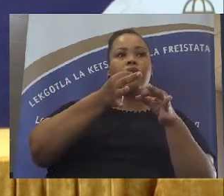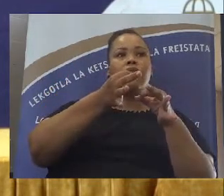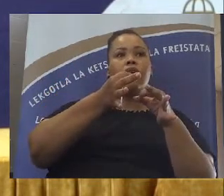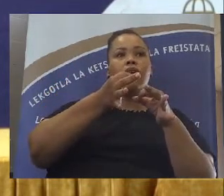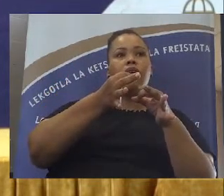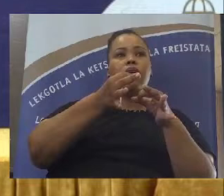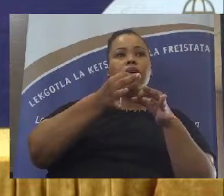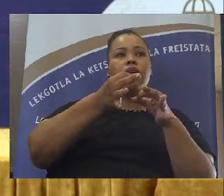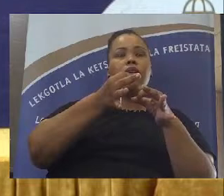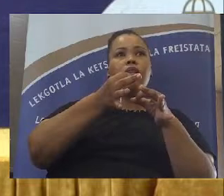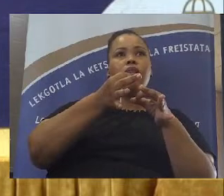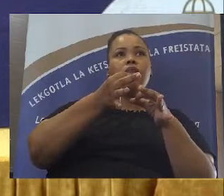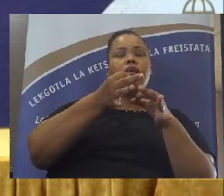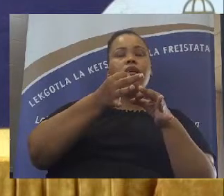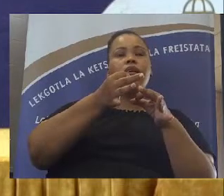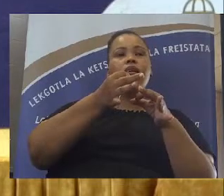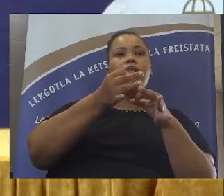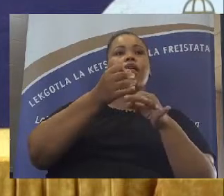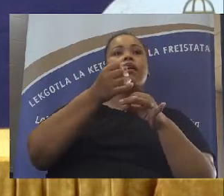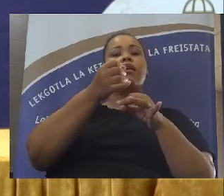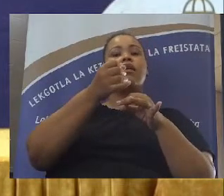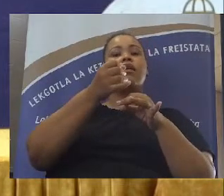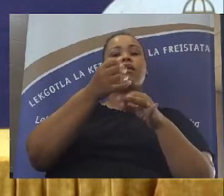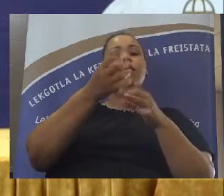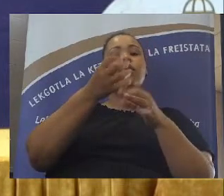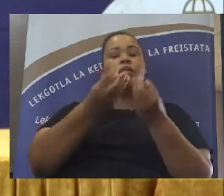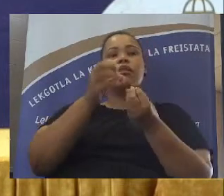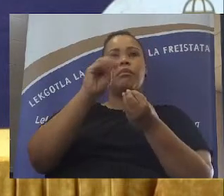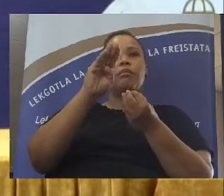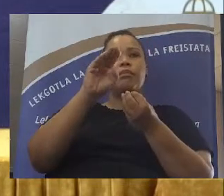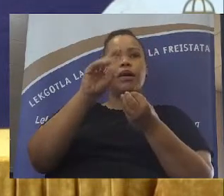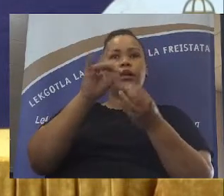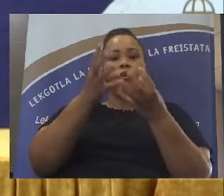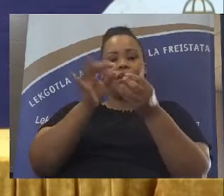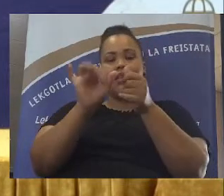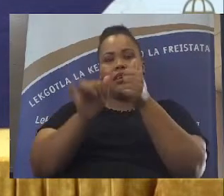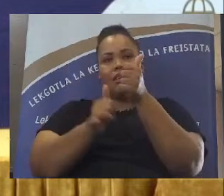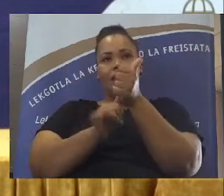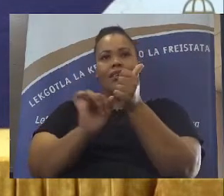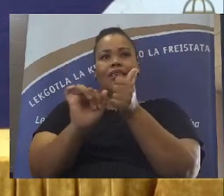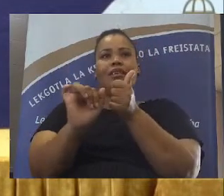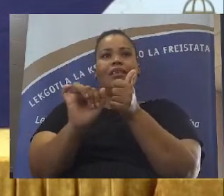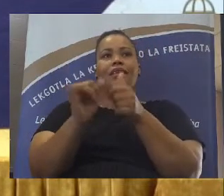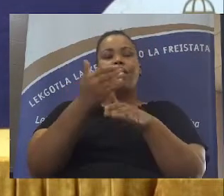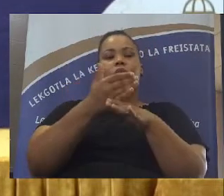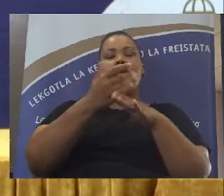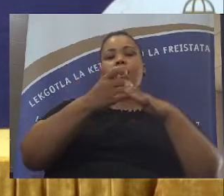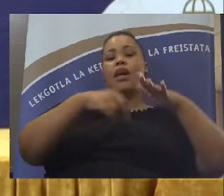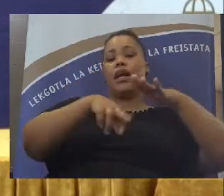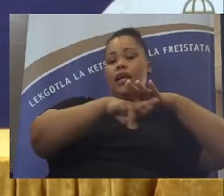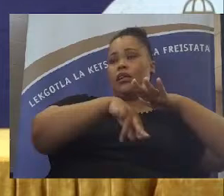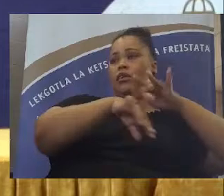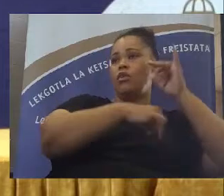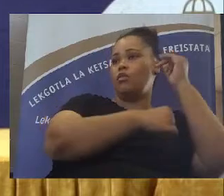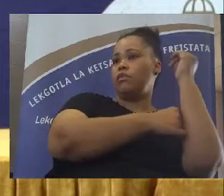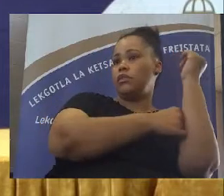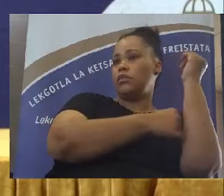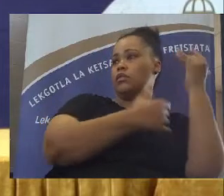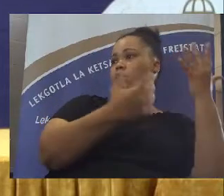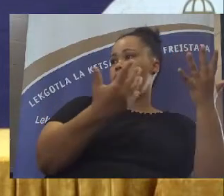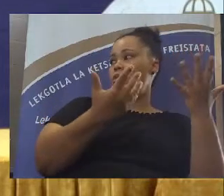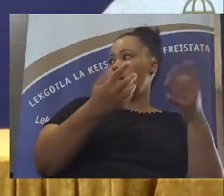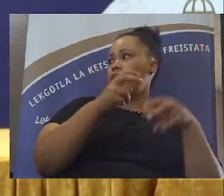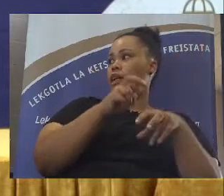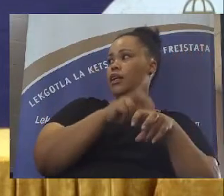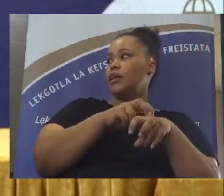performed by an Ombud, assisted by a Deputy Ombud, and operating in the regional offices where necessary,